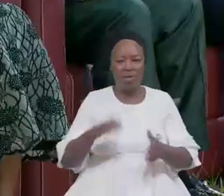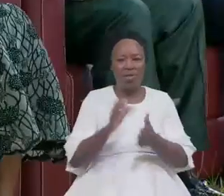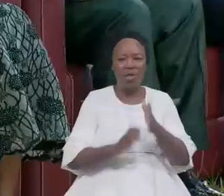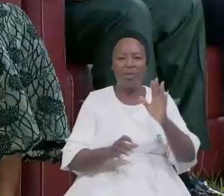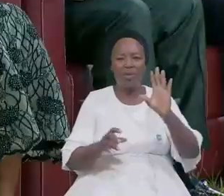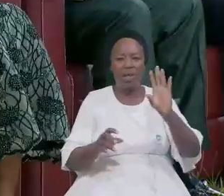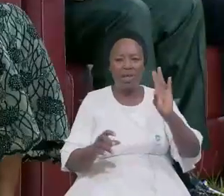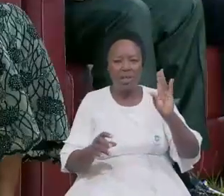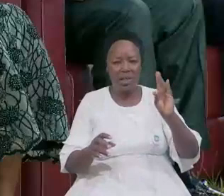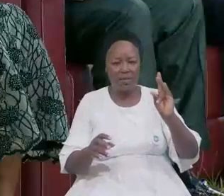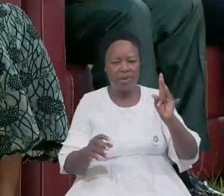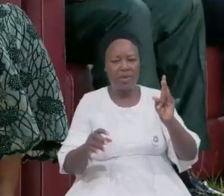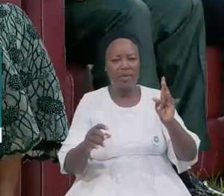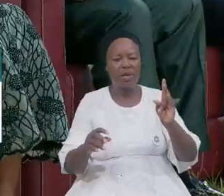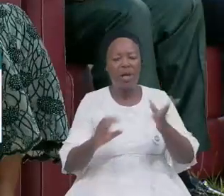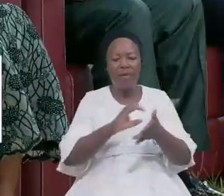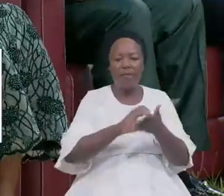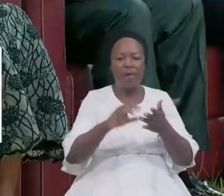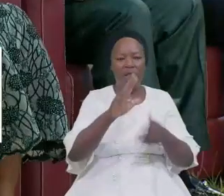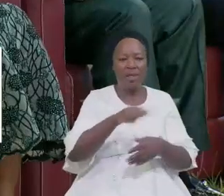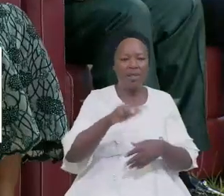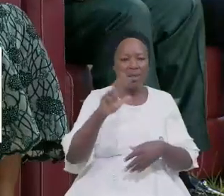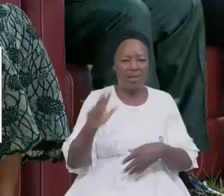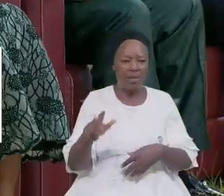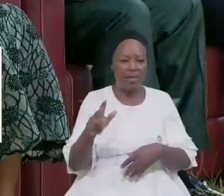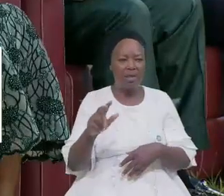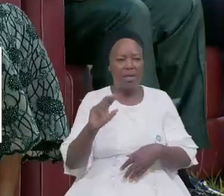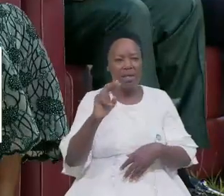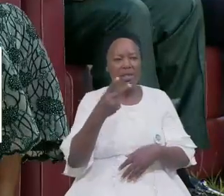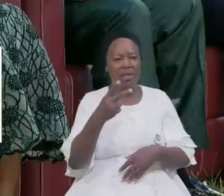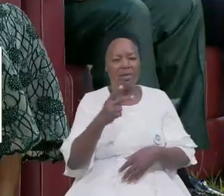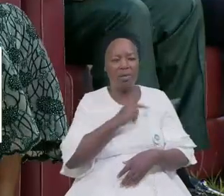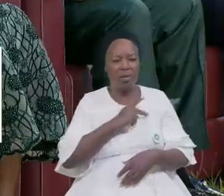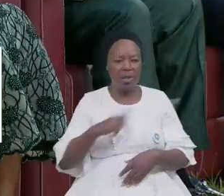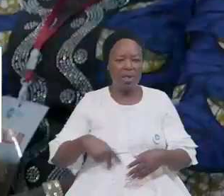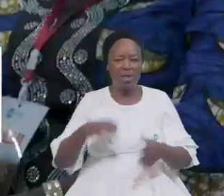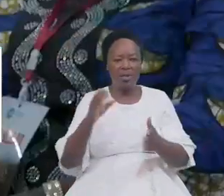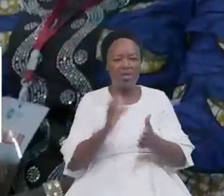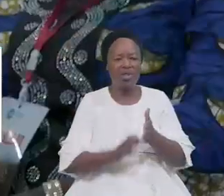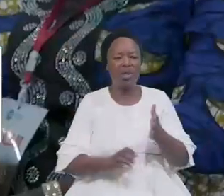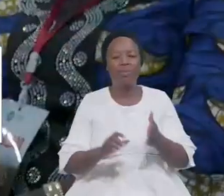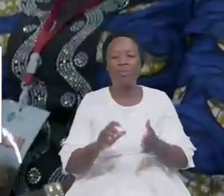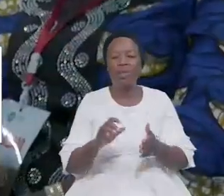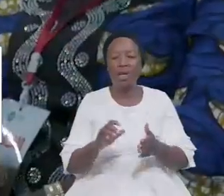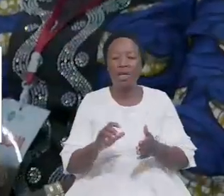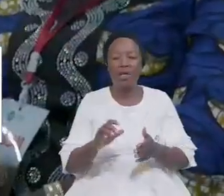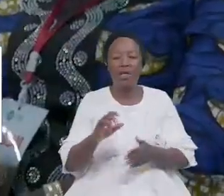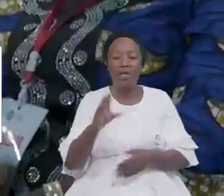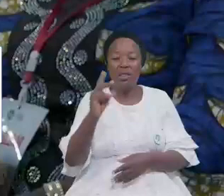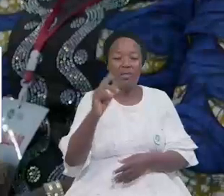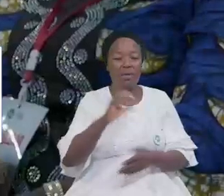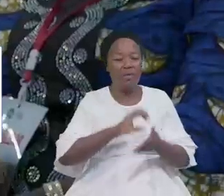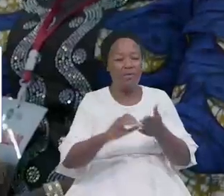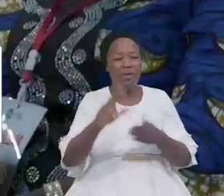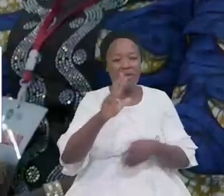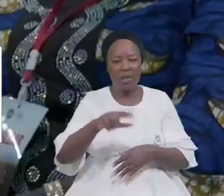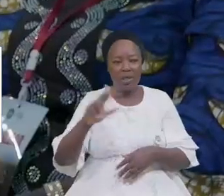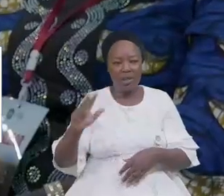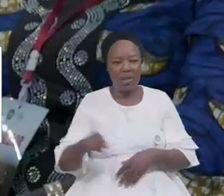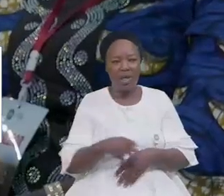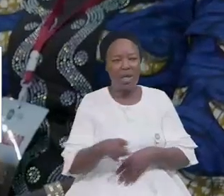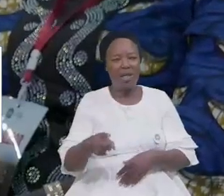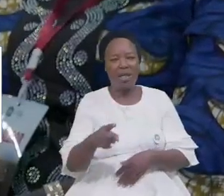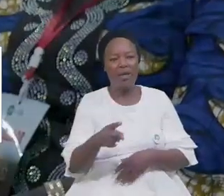verse 33. 2 Kings chapter 17, verse 33. They feared